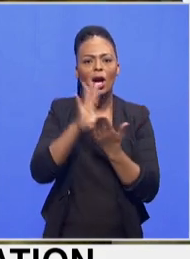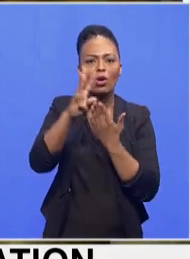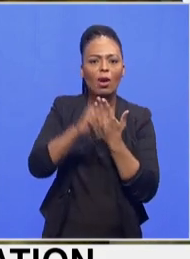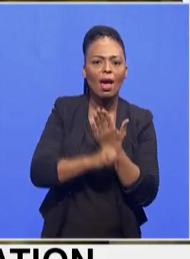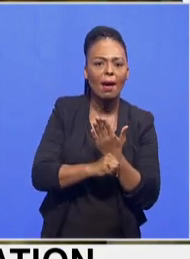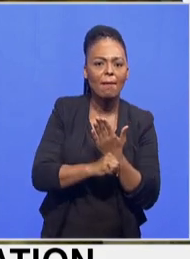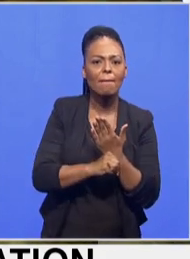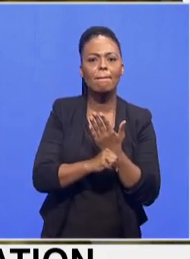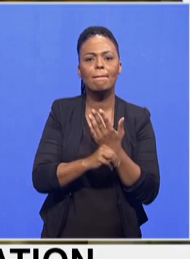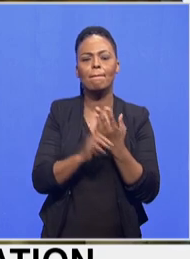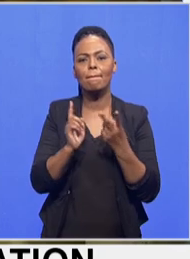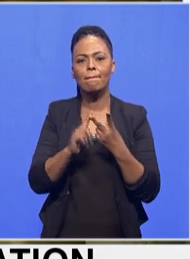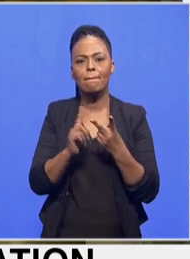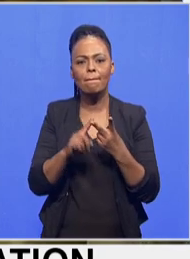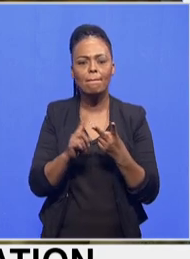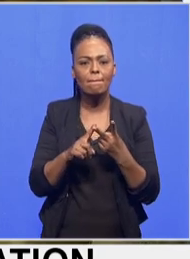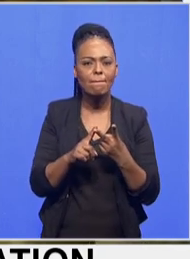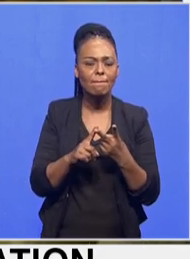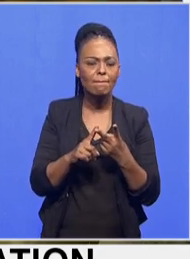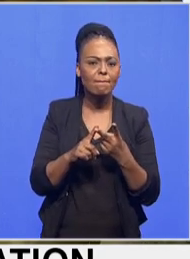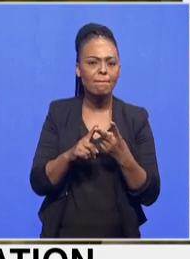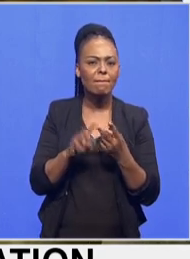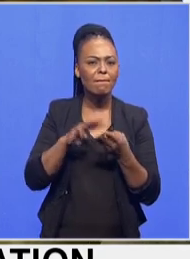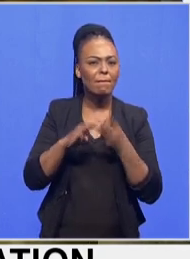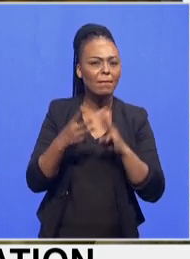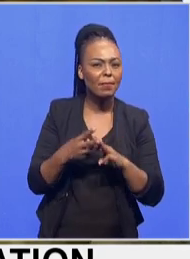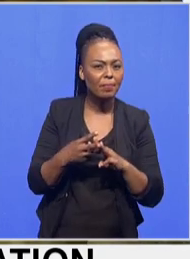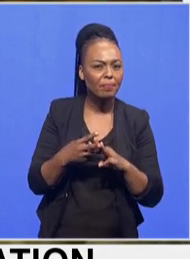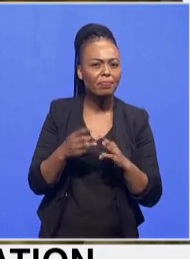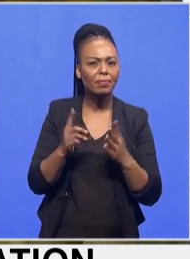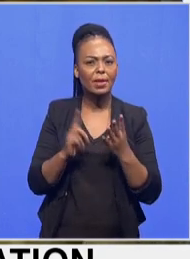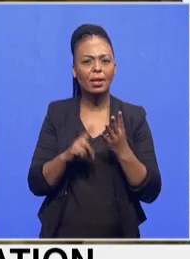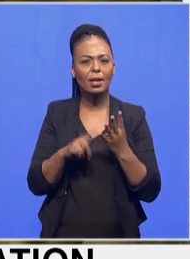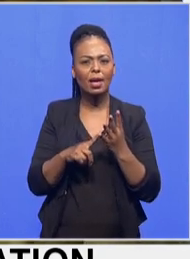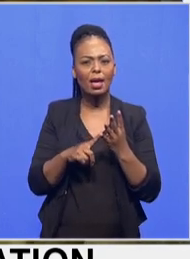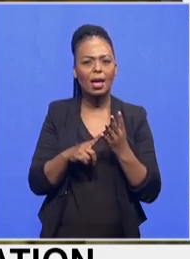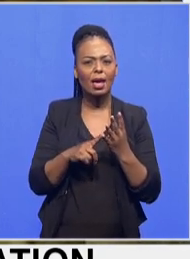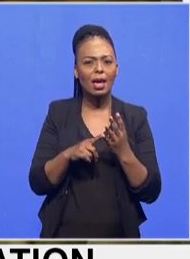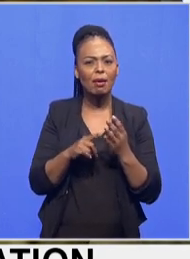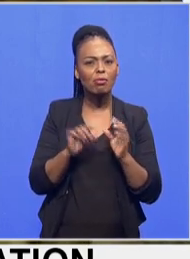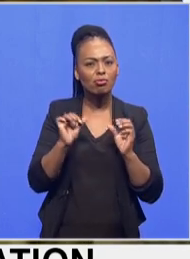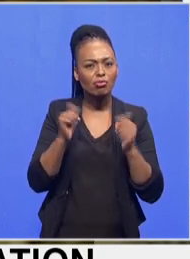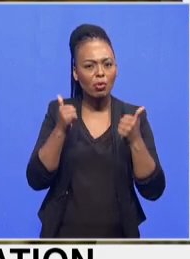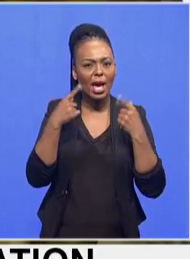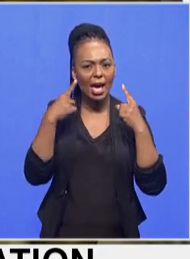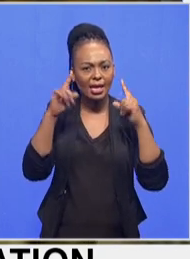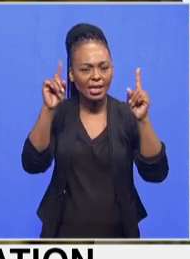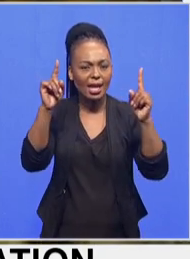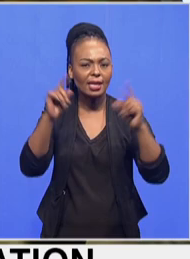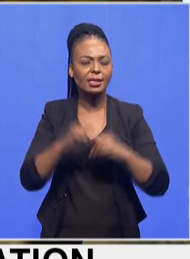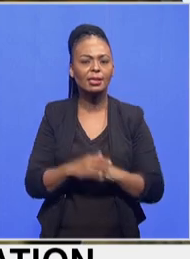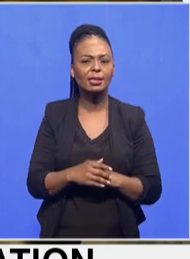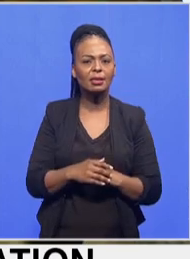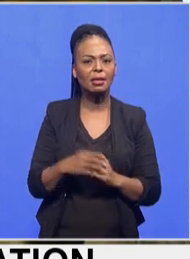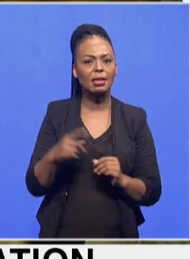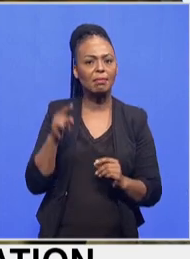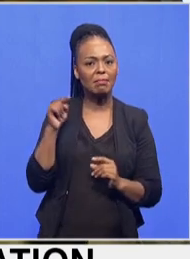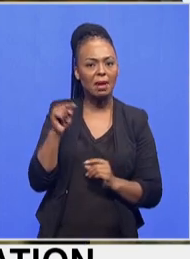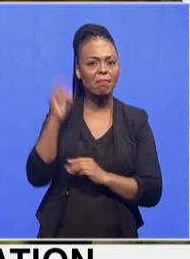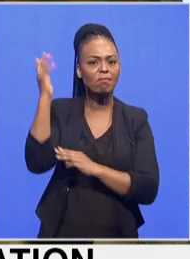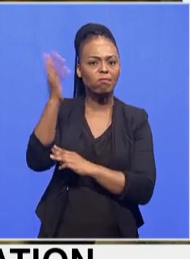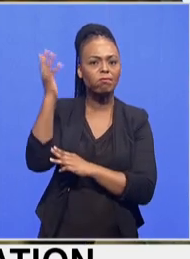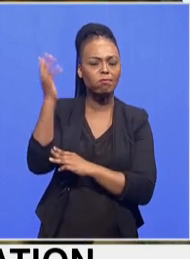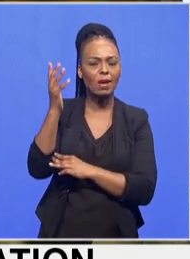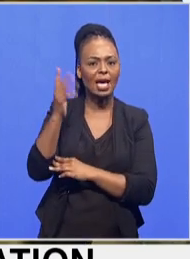things like coding and robotics, promoting excellence, I was the keynote speaker at the Teacher